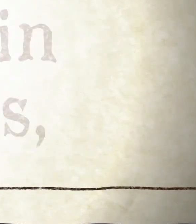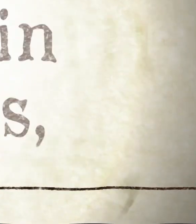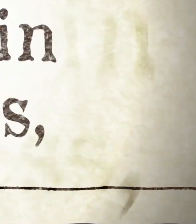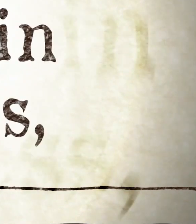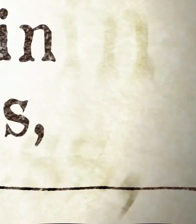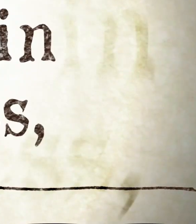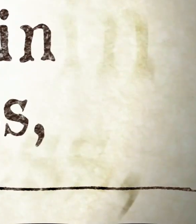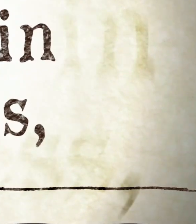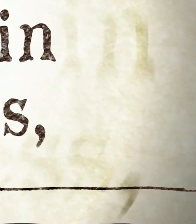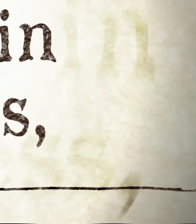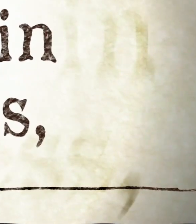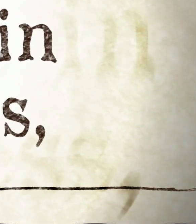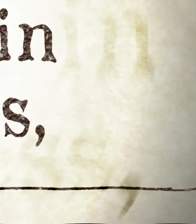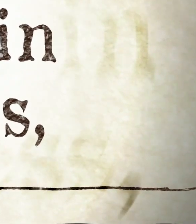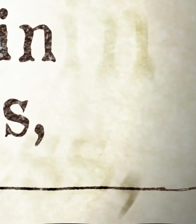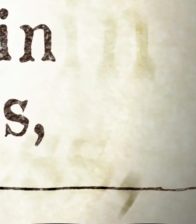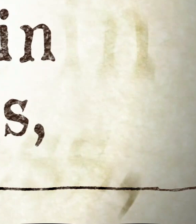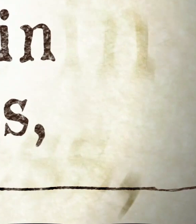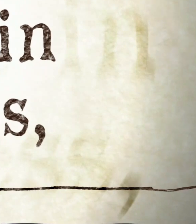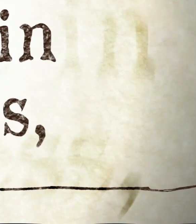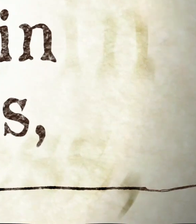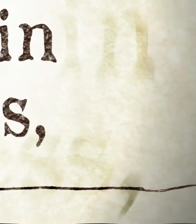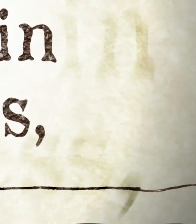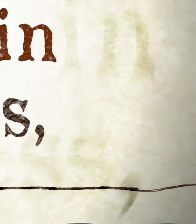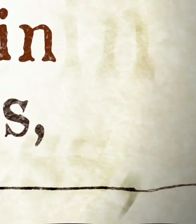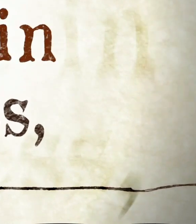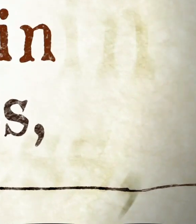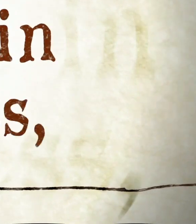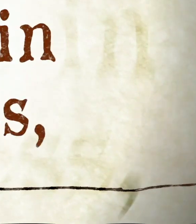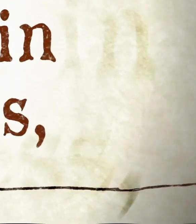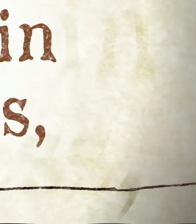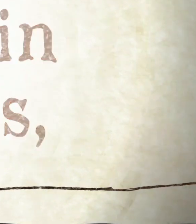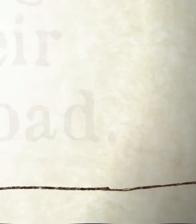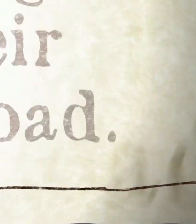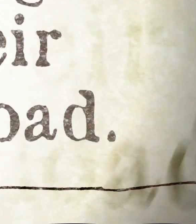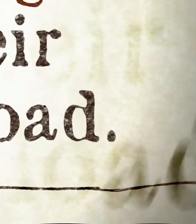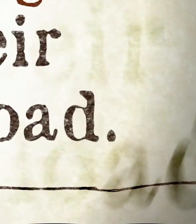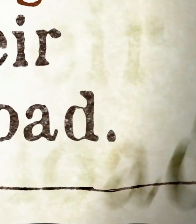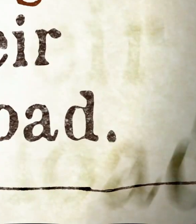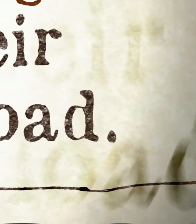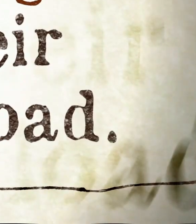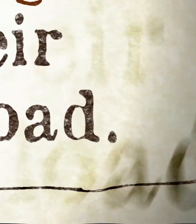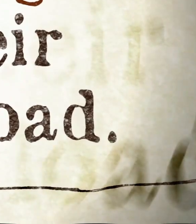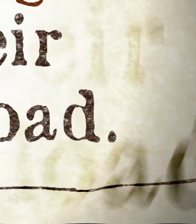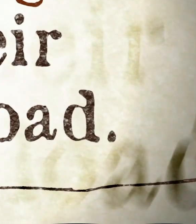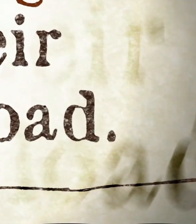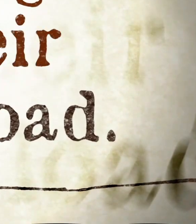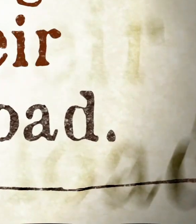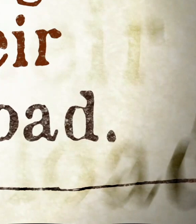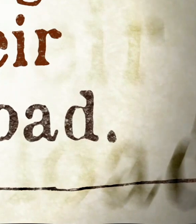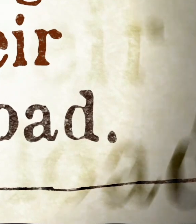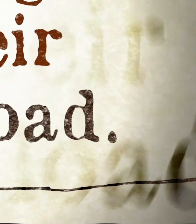over. God, comfort those who sit in darkness, groaning